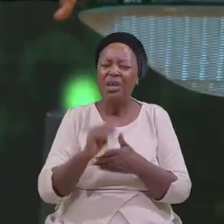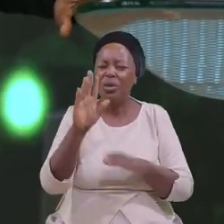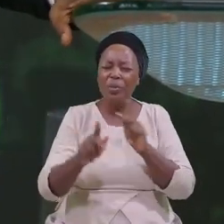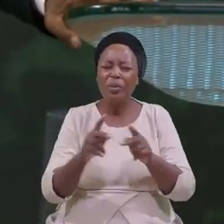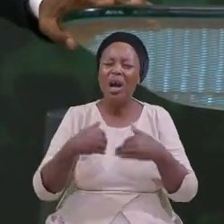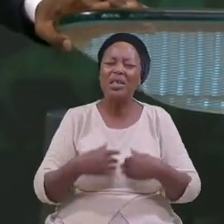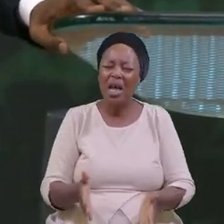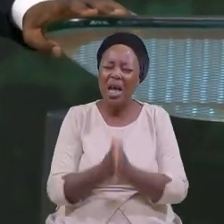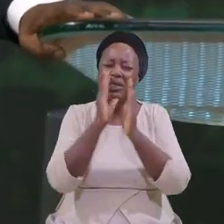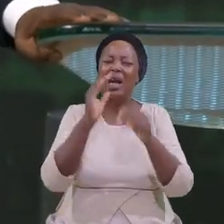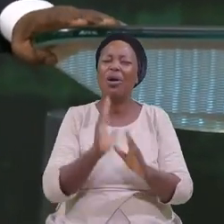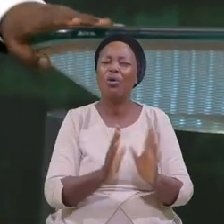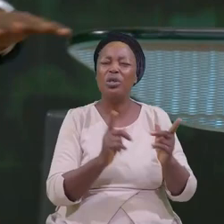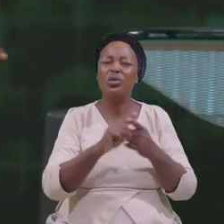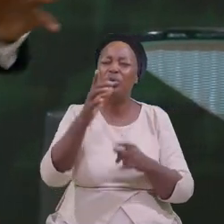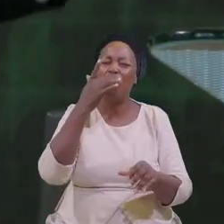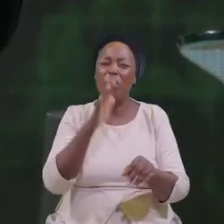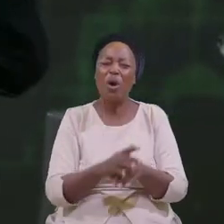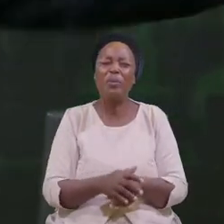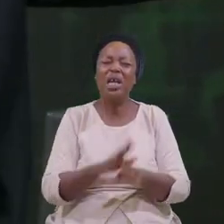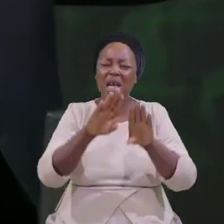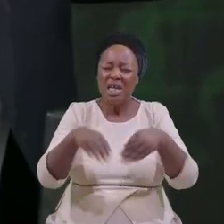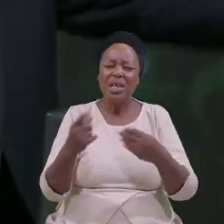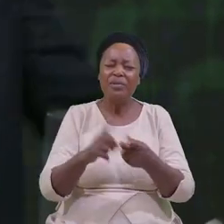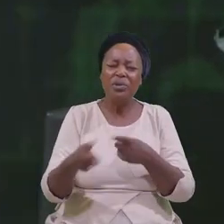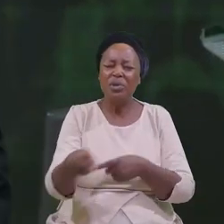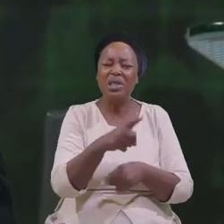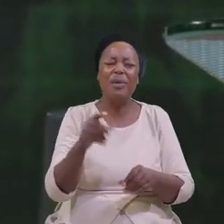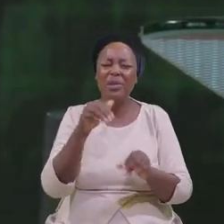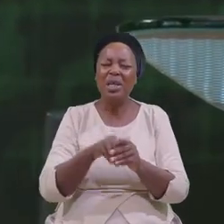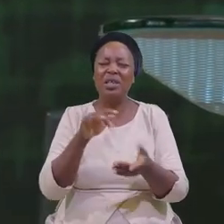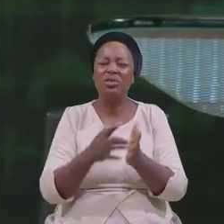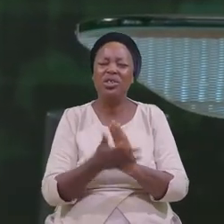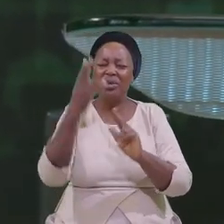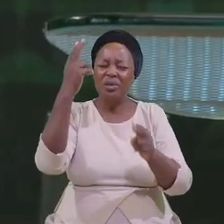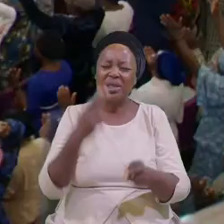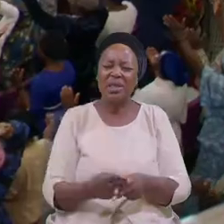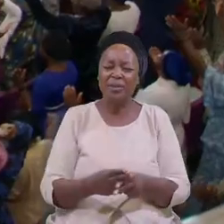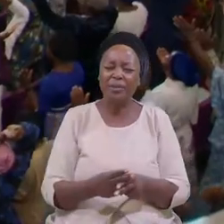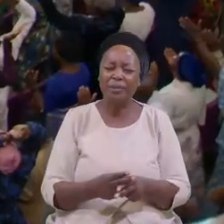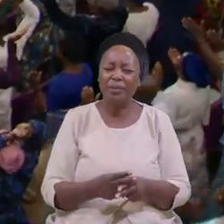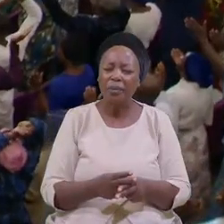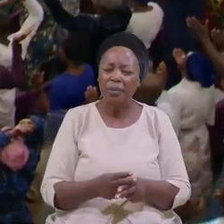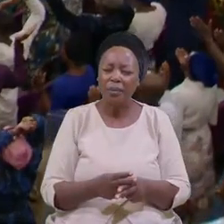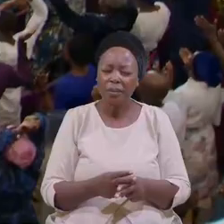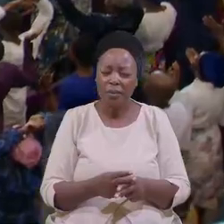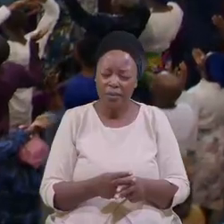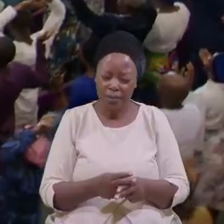have asked according to your promise, give unto them in Jesus' name.